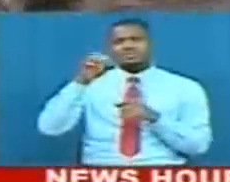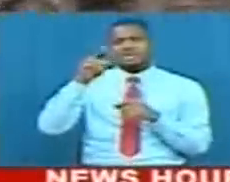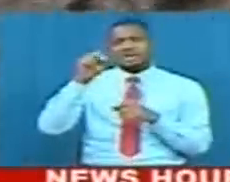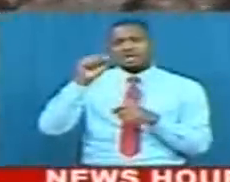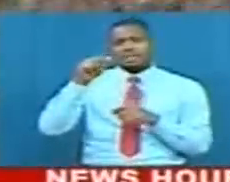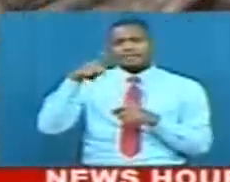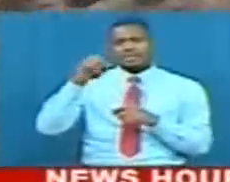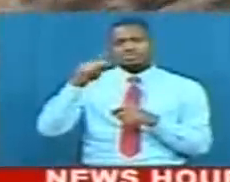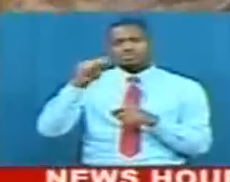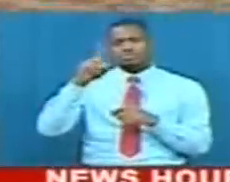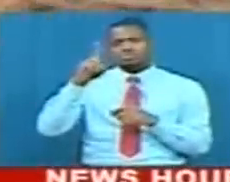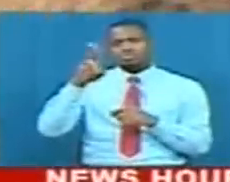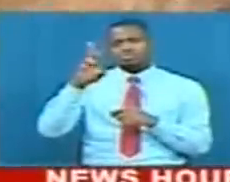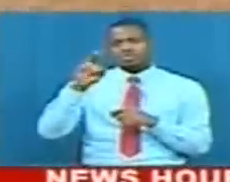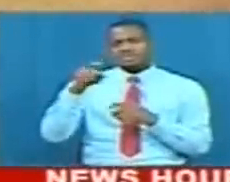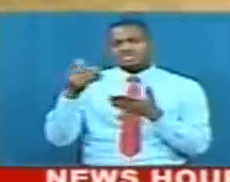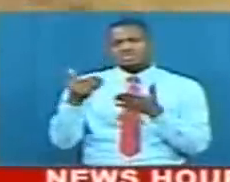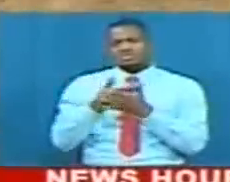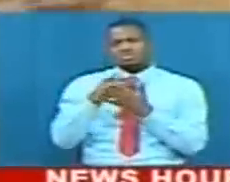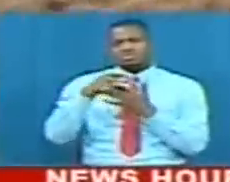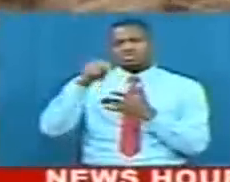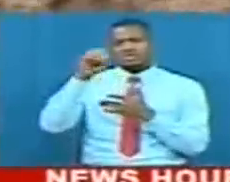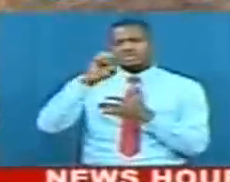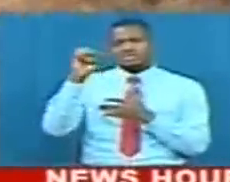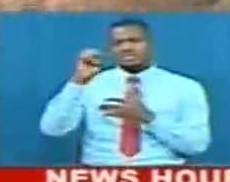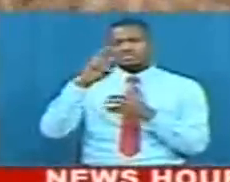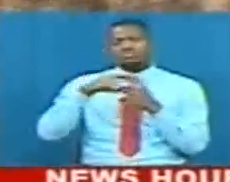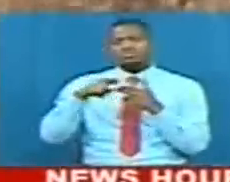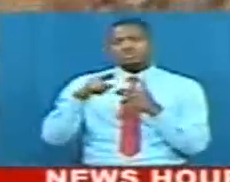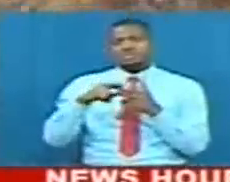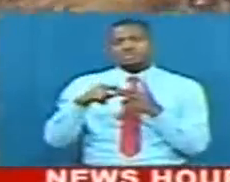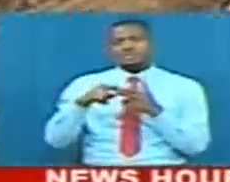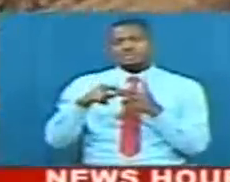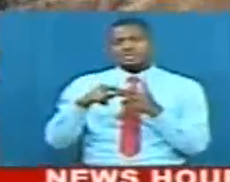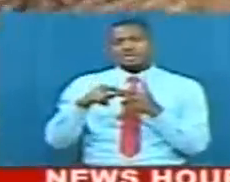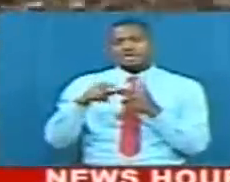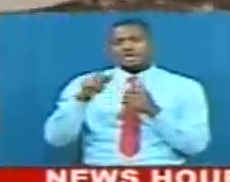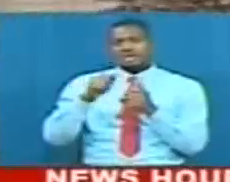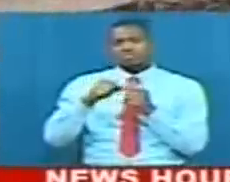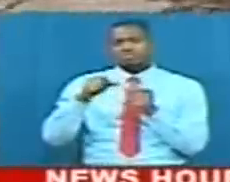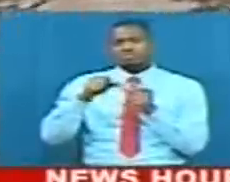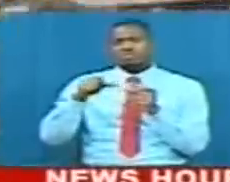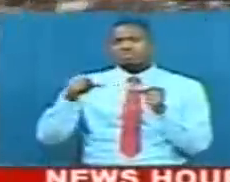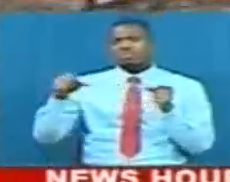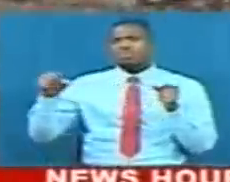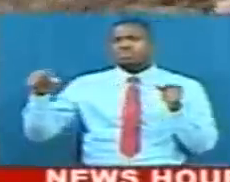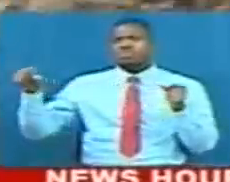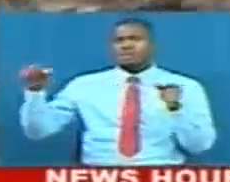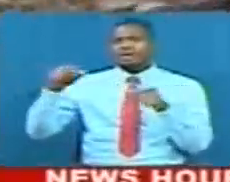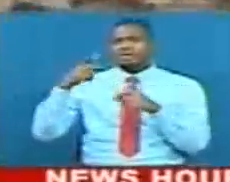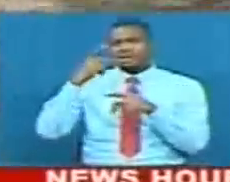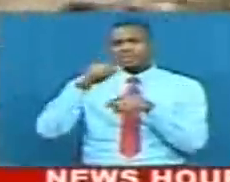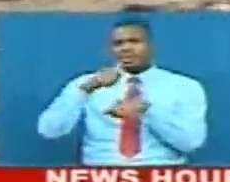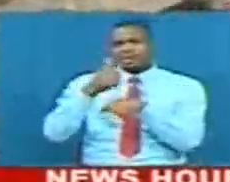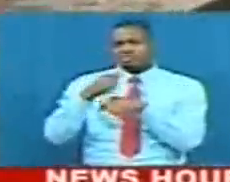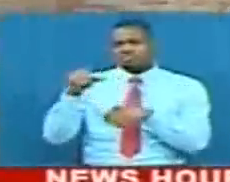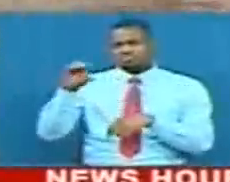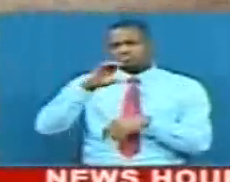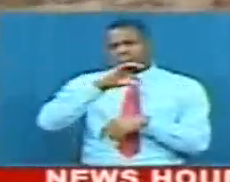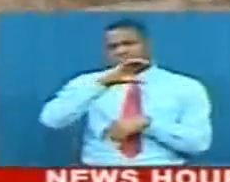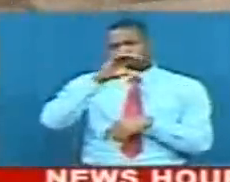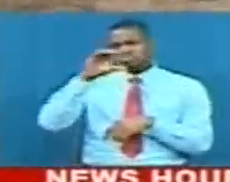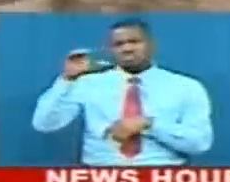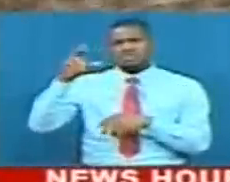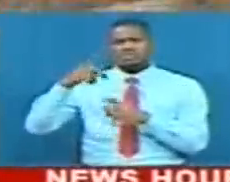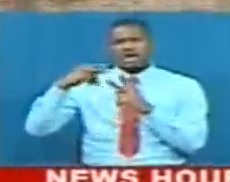at Nankwanduri in the newly created northeast region. It stretches about 15 kilometers on ground and it